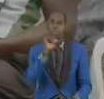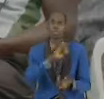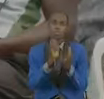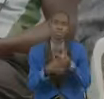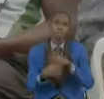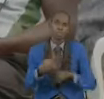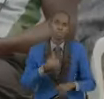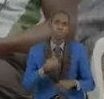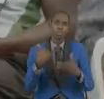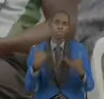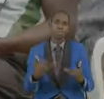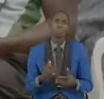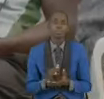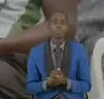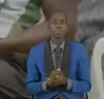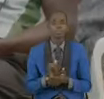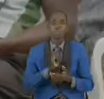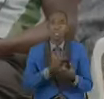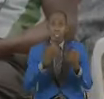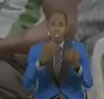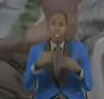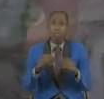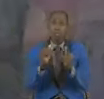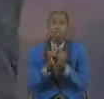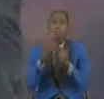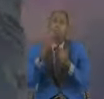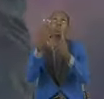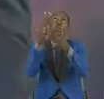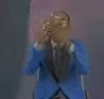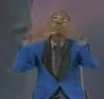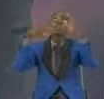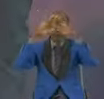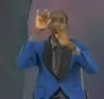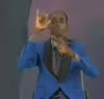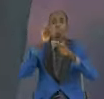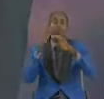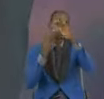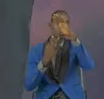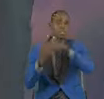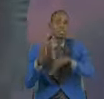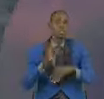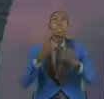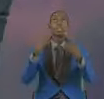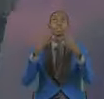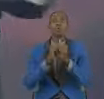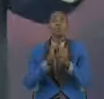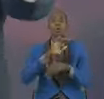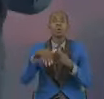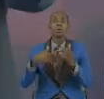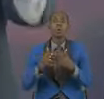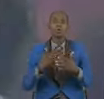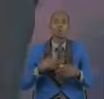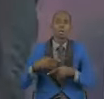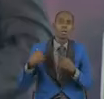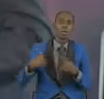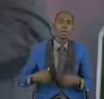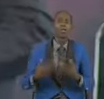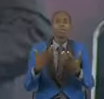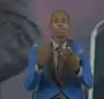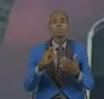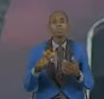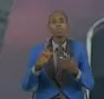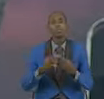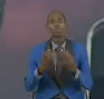I came with the heavenly vision. I came with all my heart, wanting to sacrifice everything